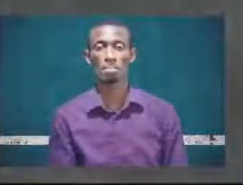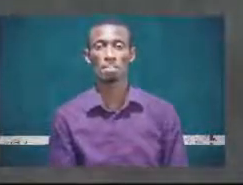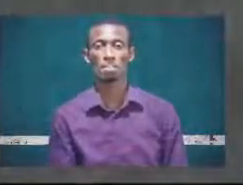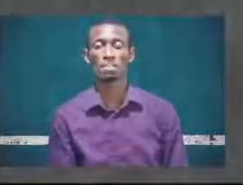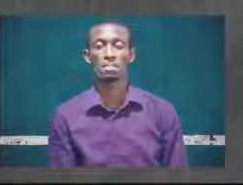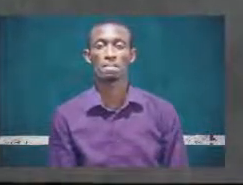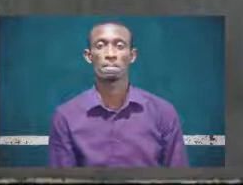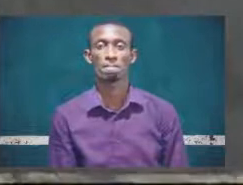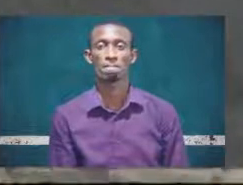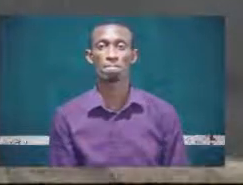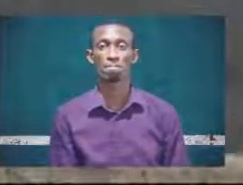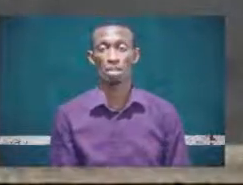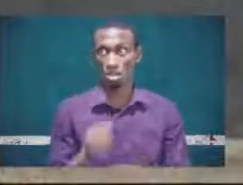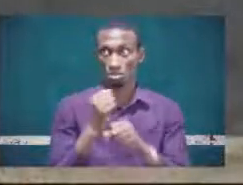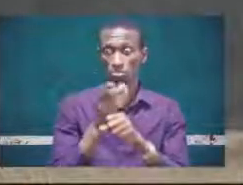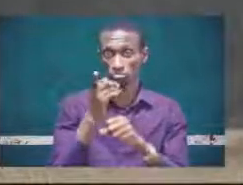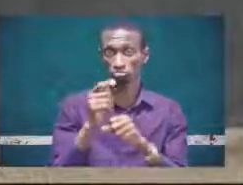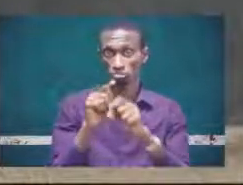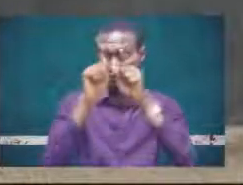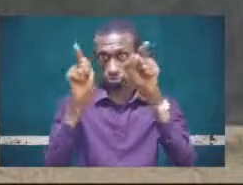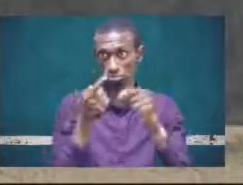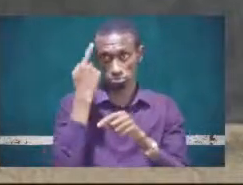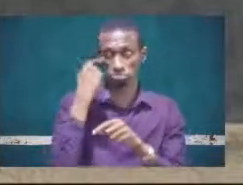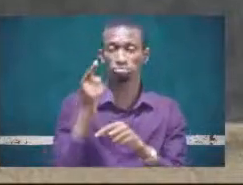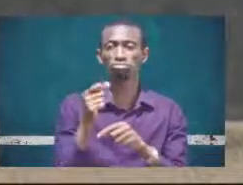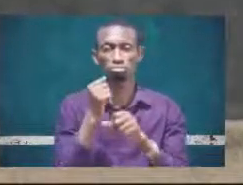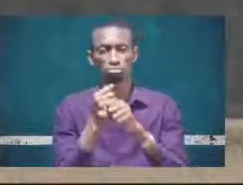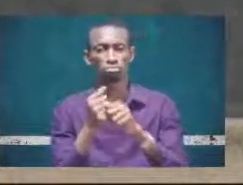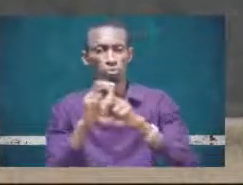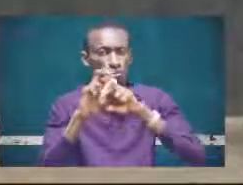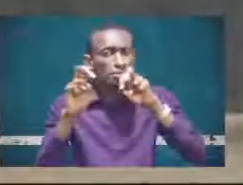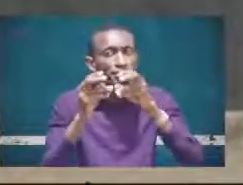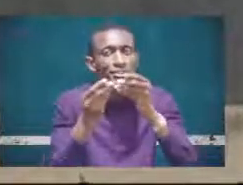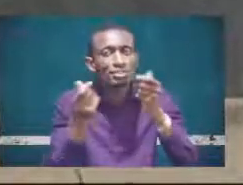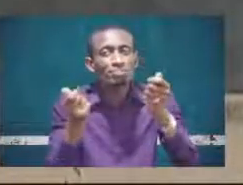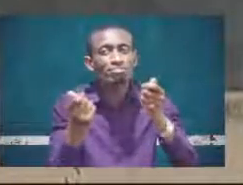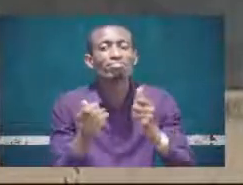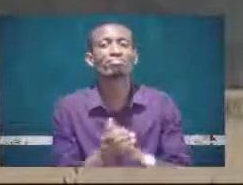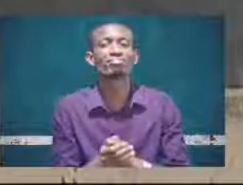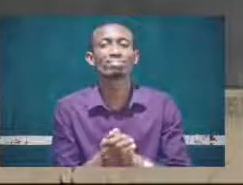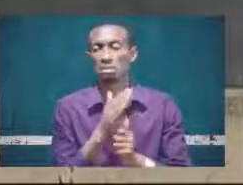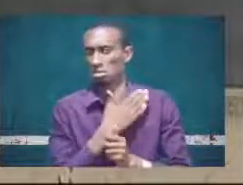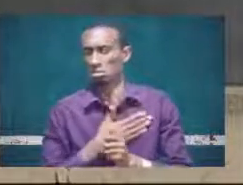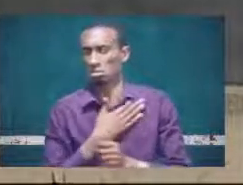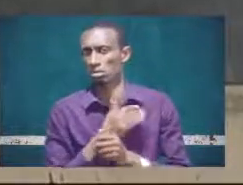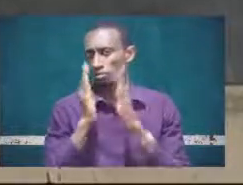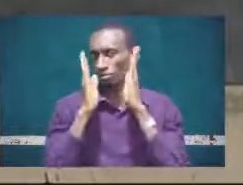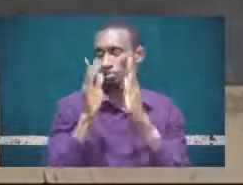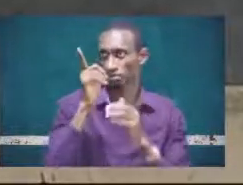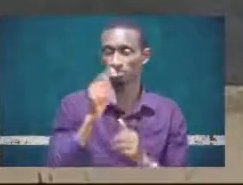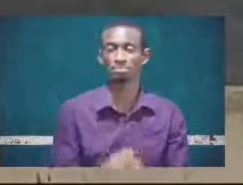us work on chalkboard to find the solution of this inequality. Please follow on chalkboard.